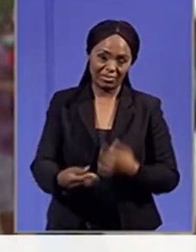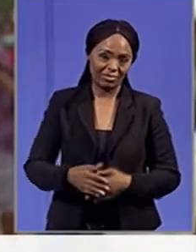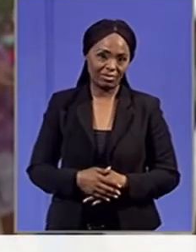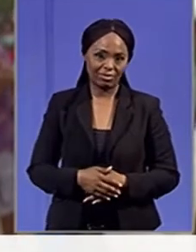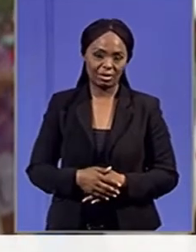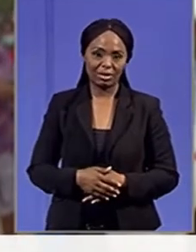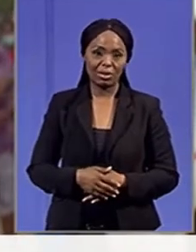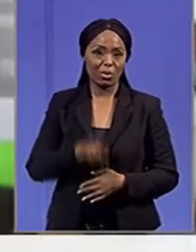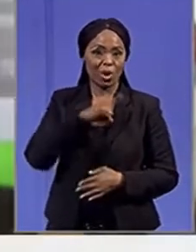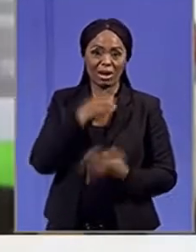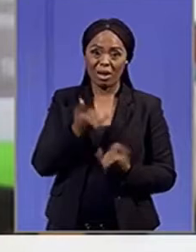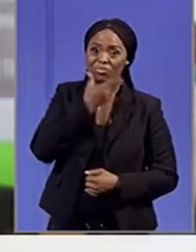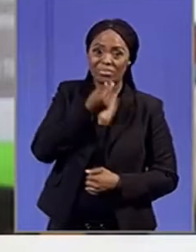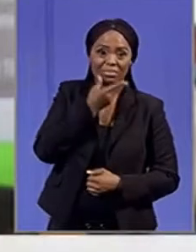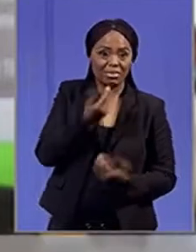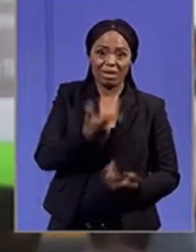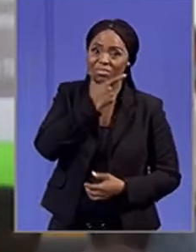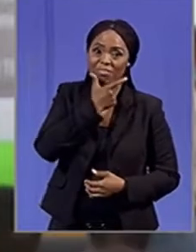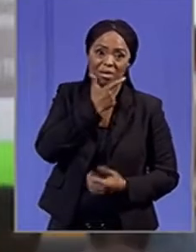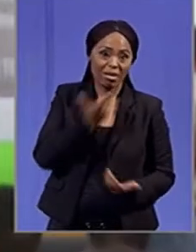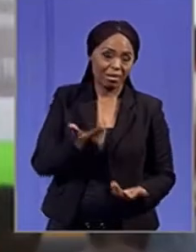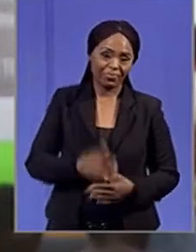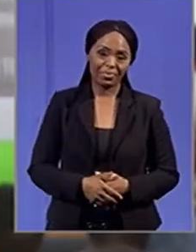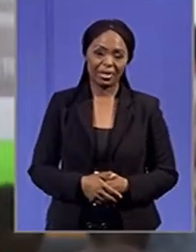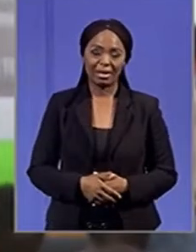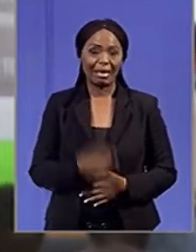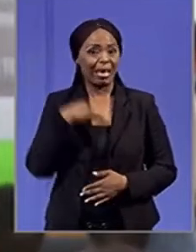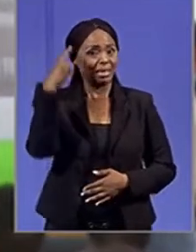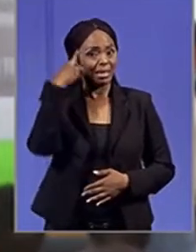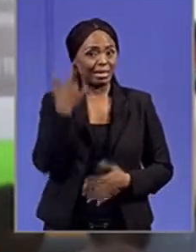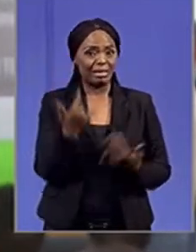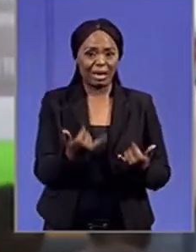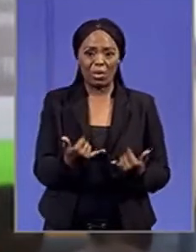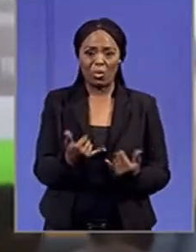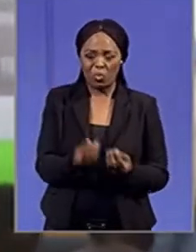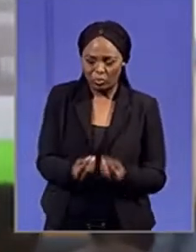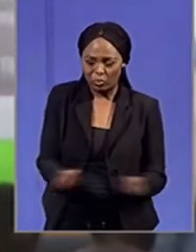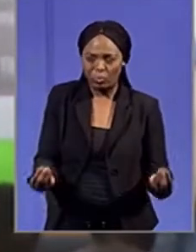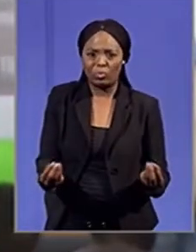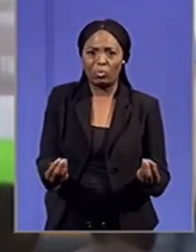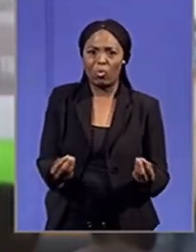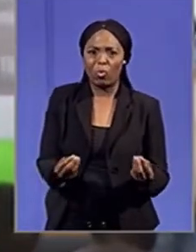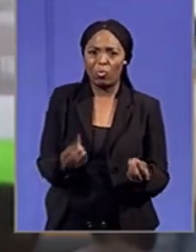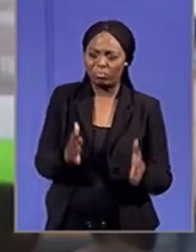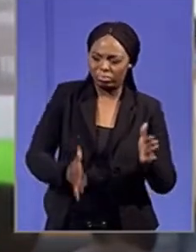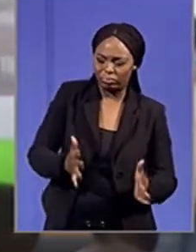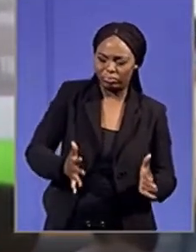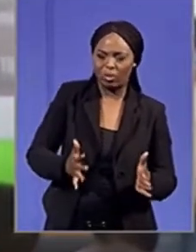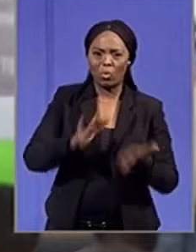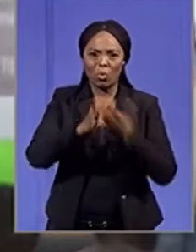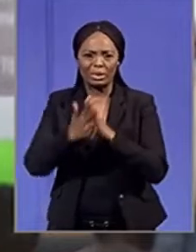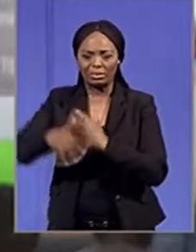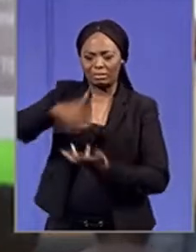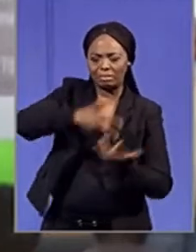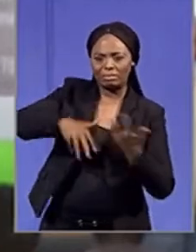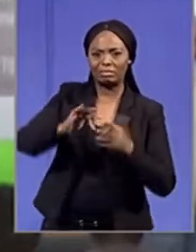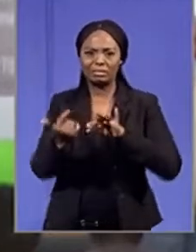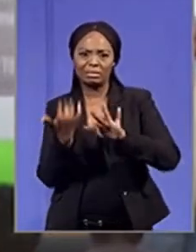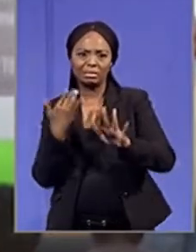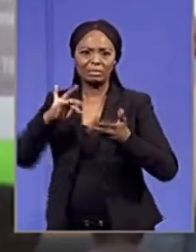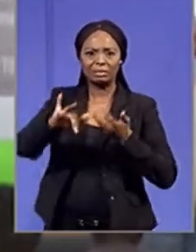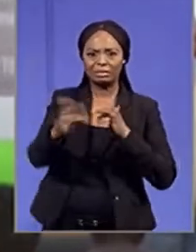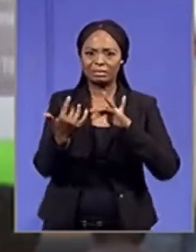the festive season. I think it's important we are working with children. We are here with the community and we don't want